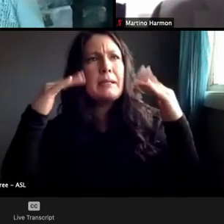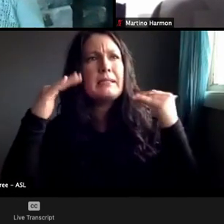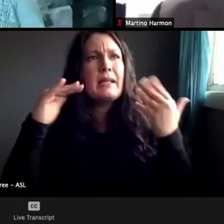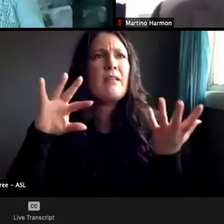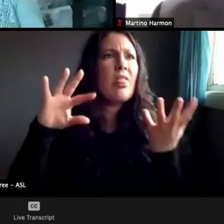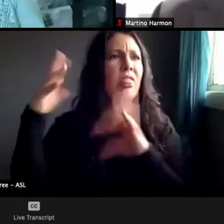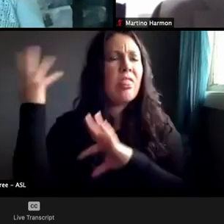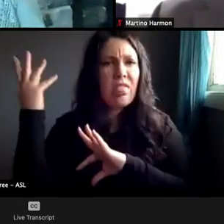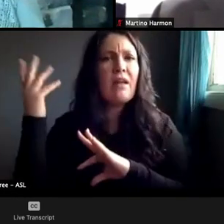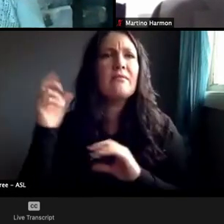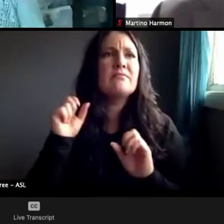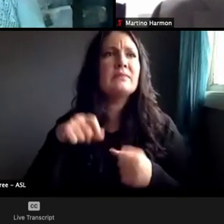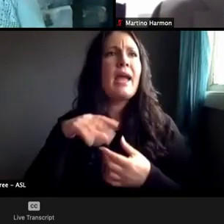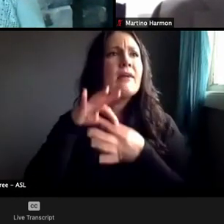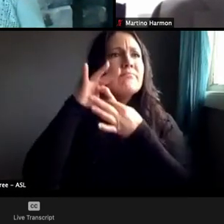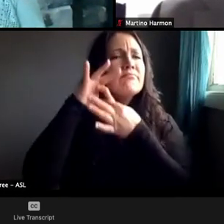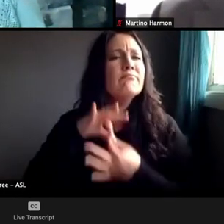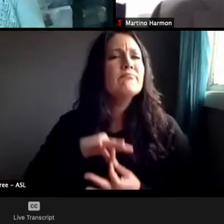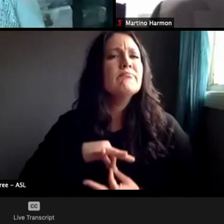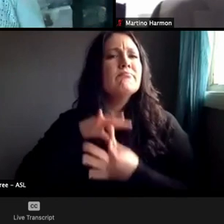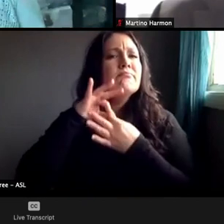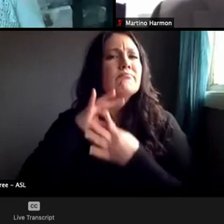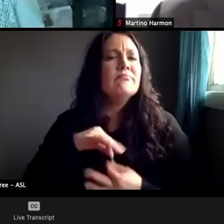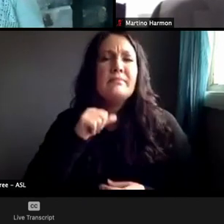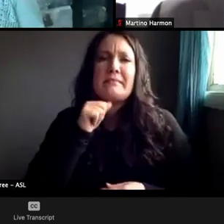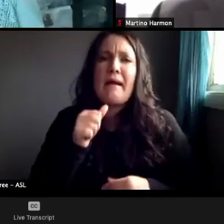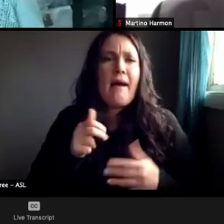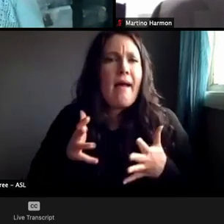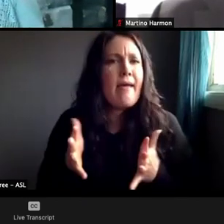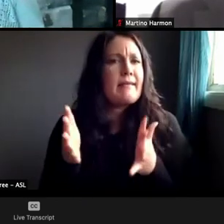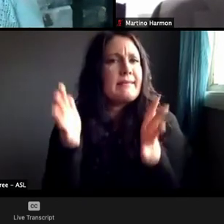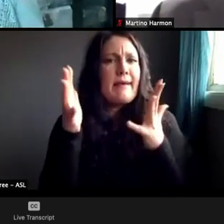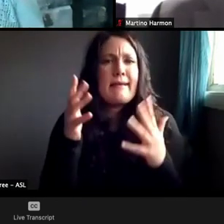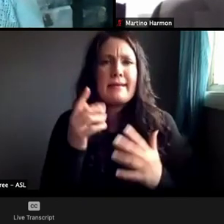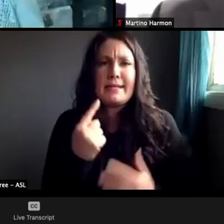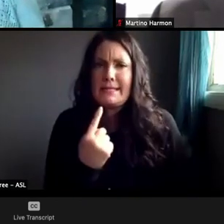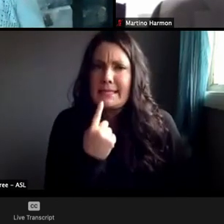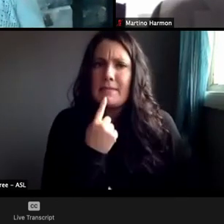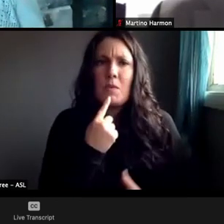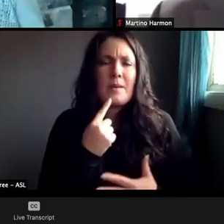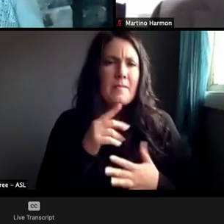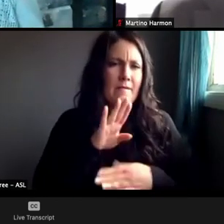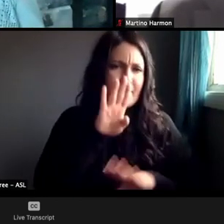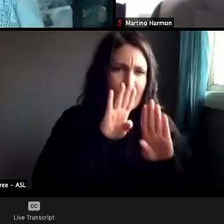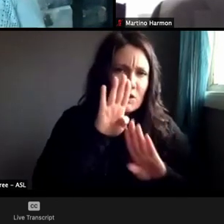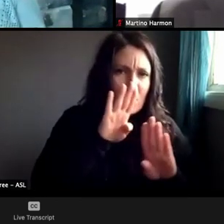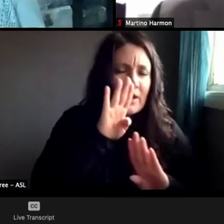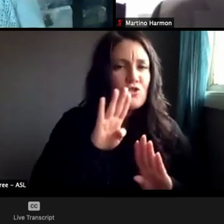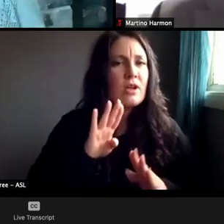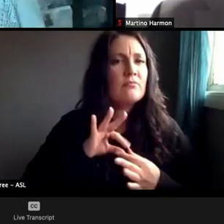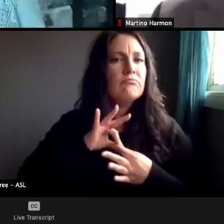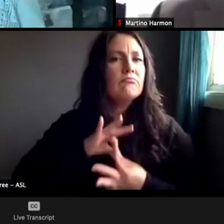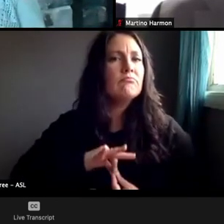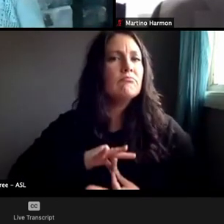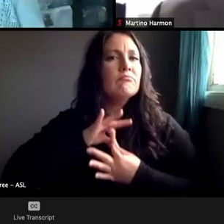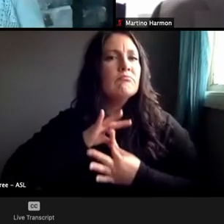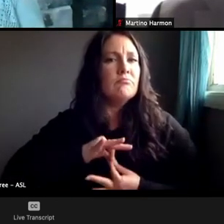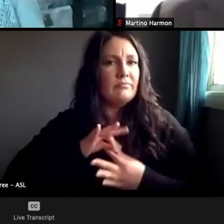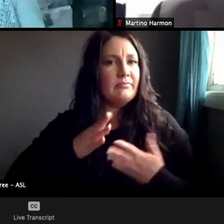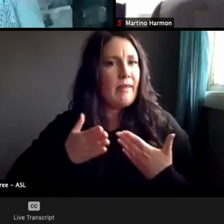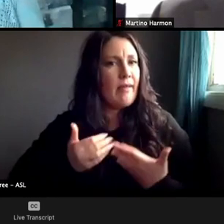happen can sometimes result in anxiety or frustration or disappointment. This season, practice letting go of